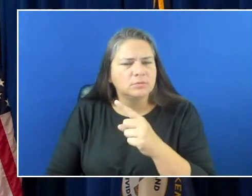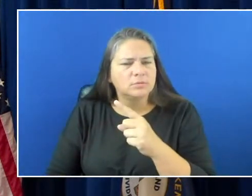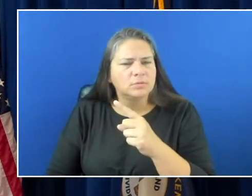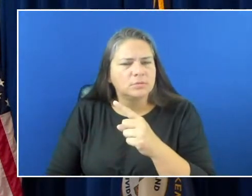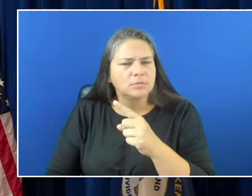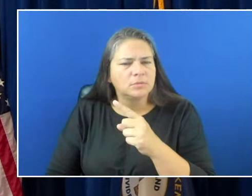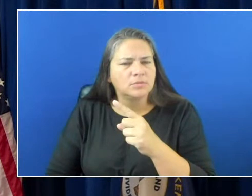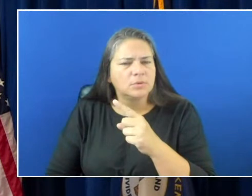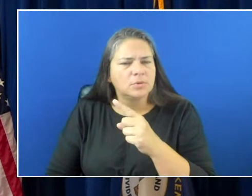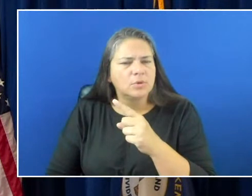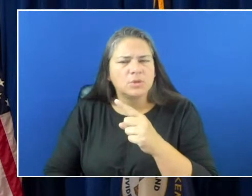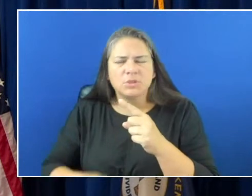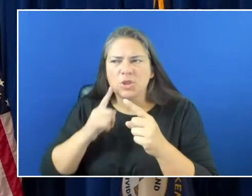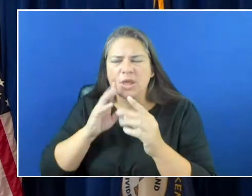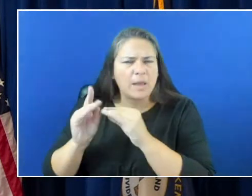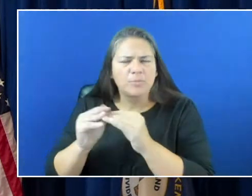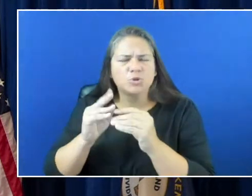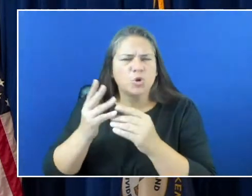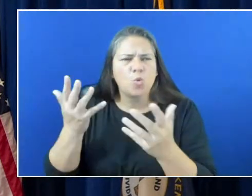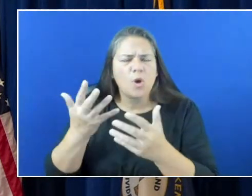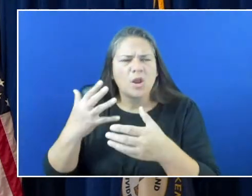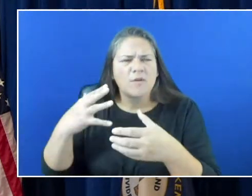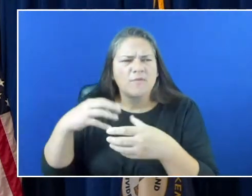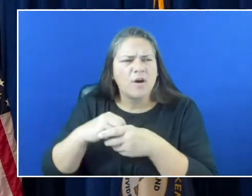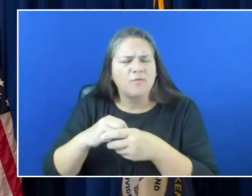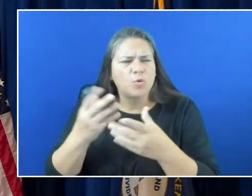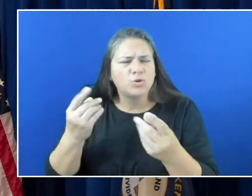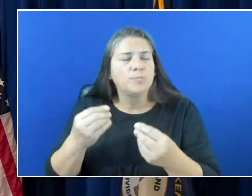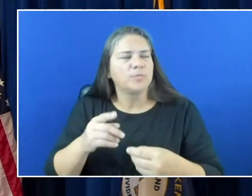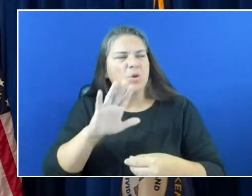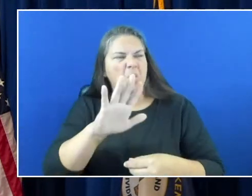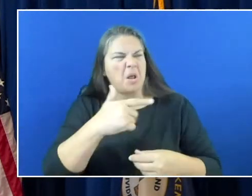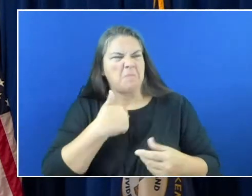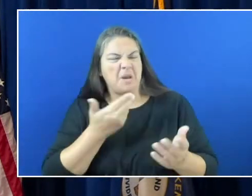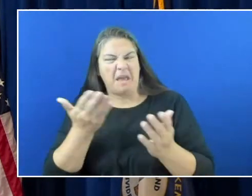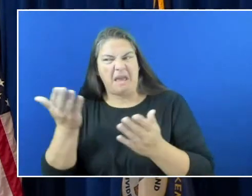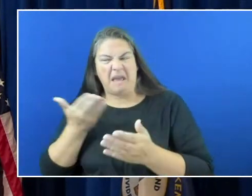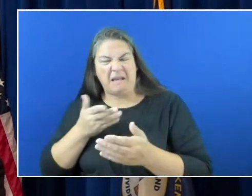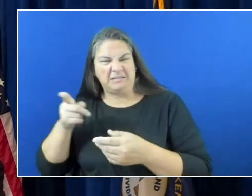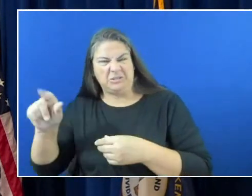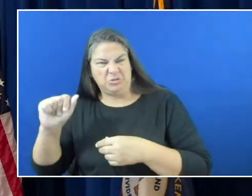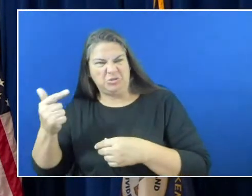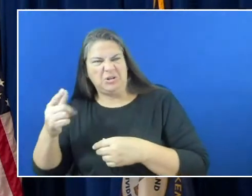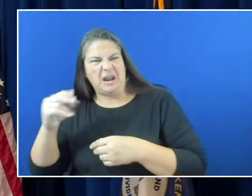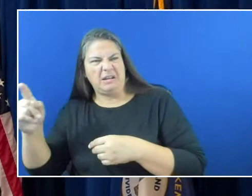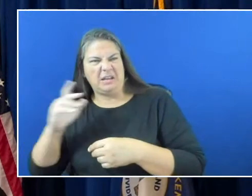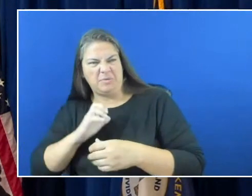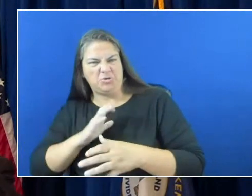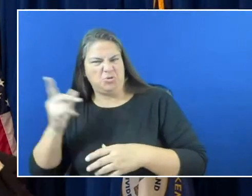Well, let's invite both the Commissioner and the Attorney General up to talk through that.